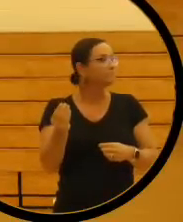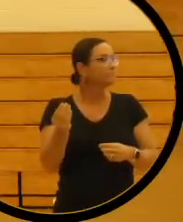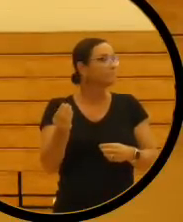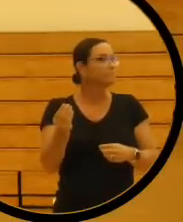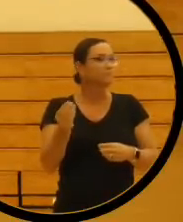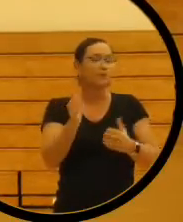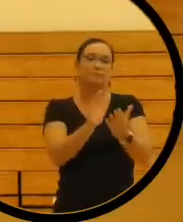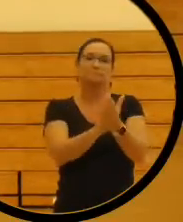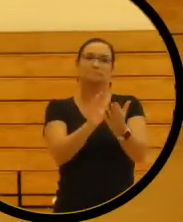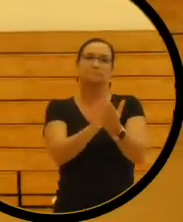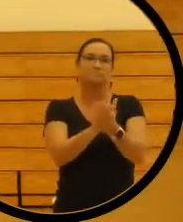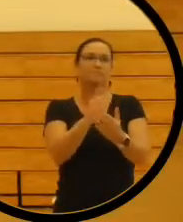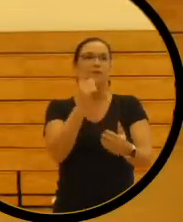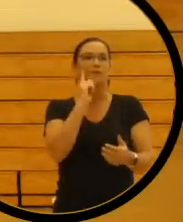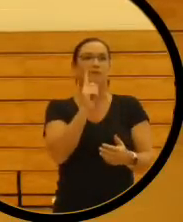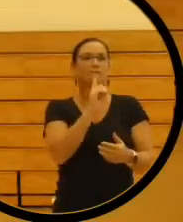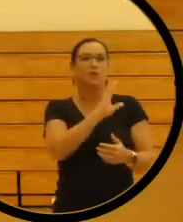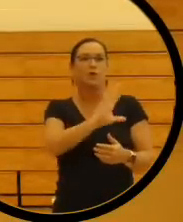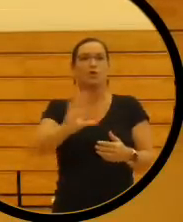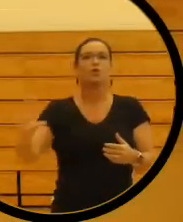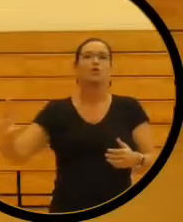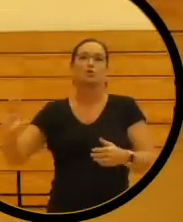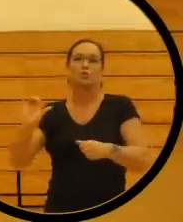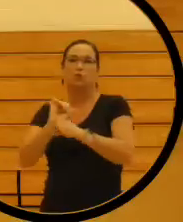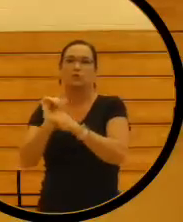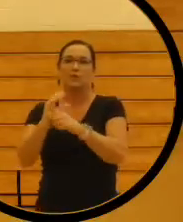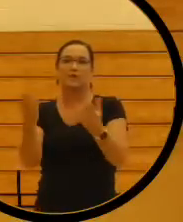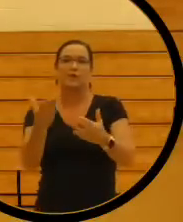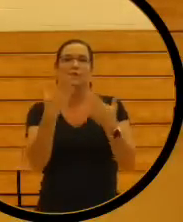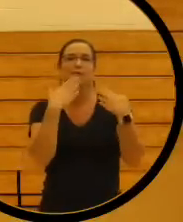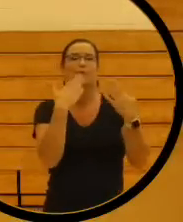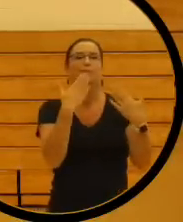really applaud you guys. You guys are here. Thank you.